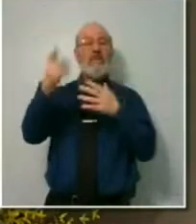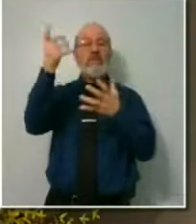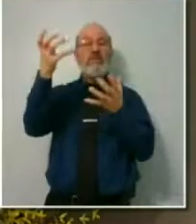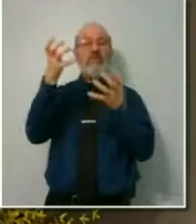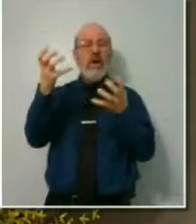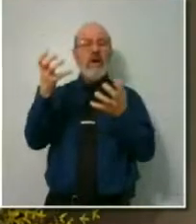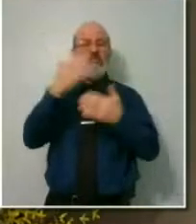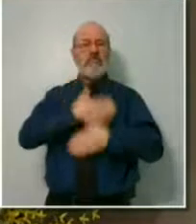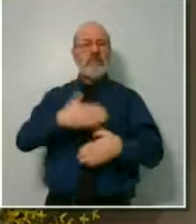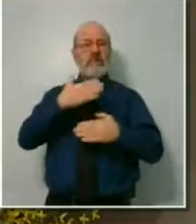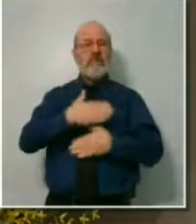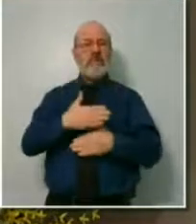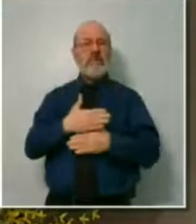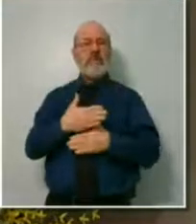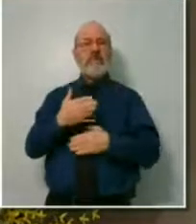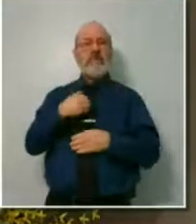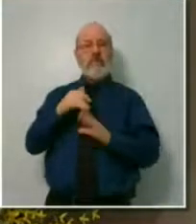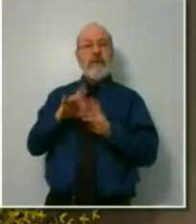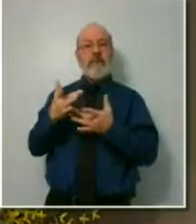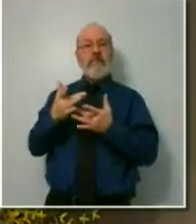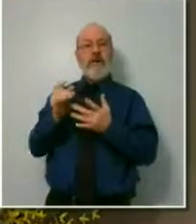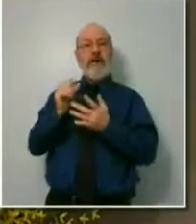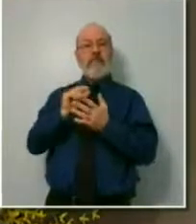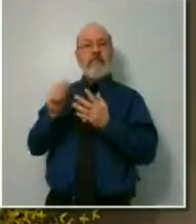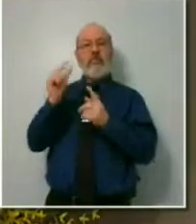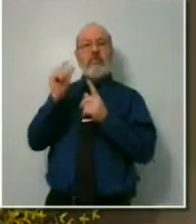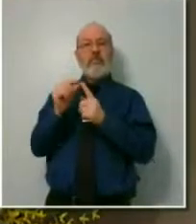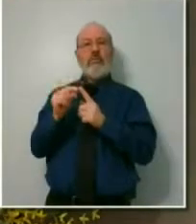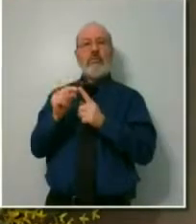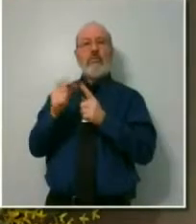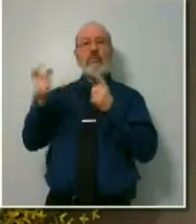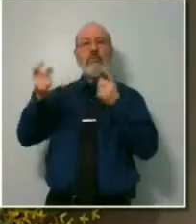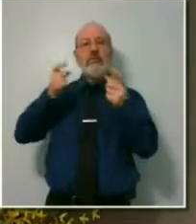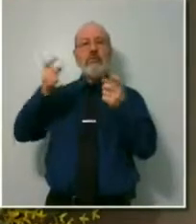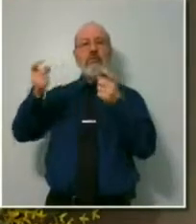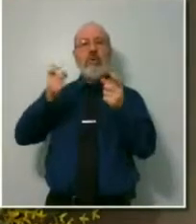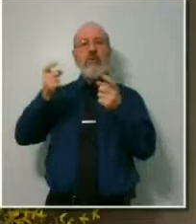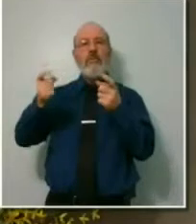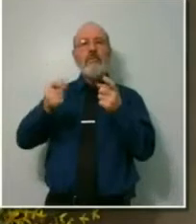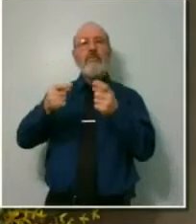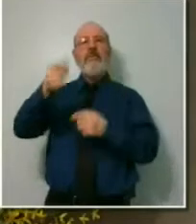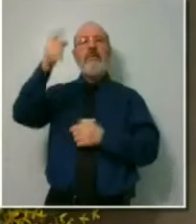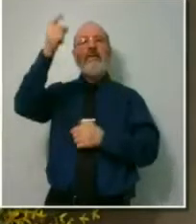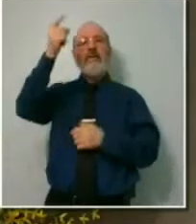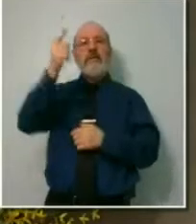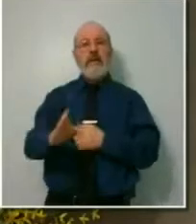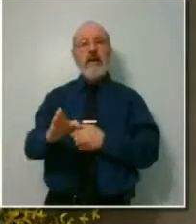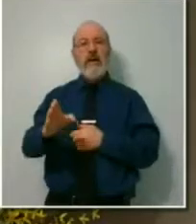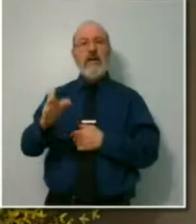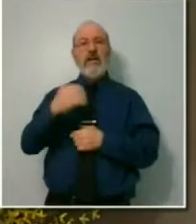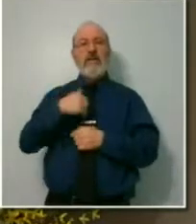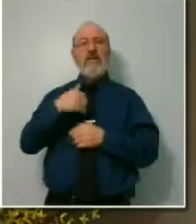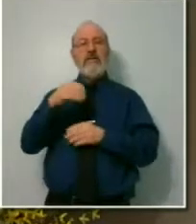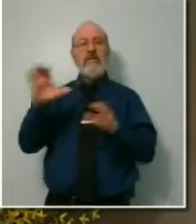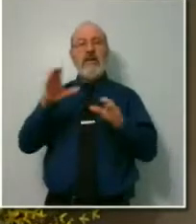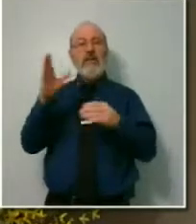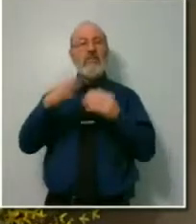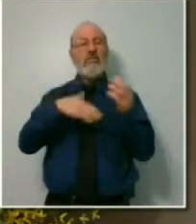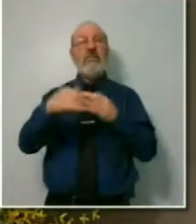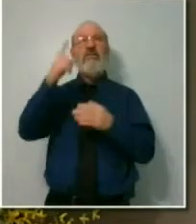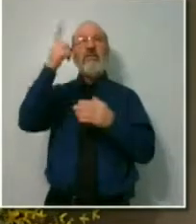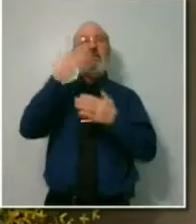Again, in the margin of my Bible, I wrote the word control. God hath done whatsoever he hath